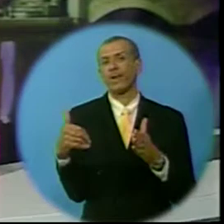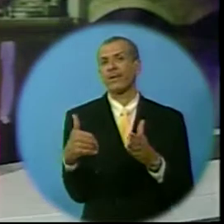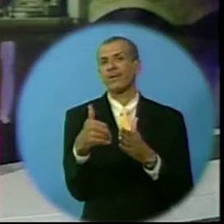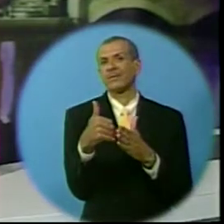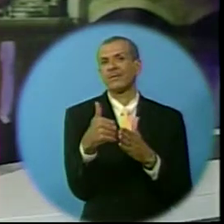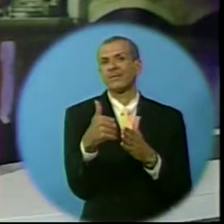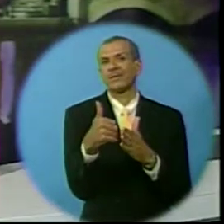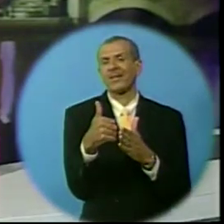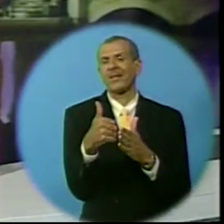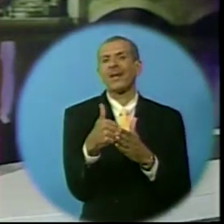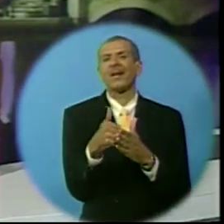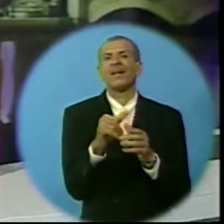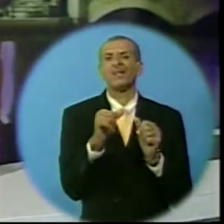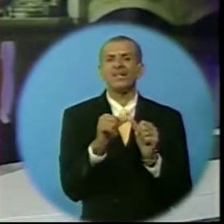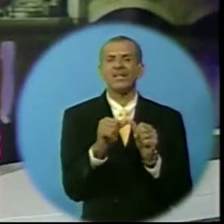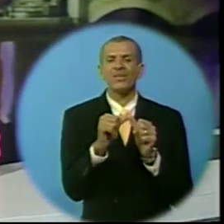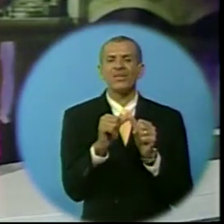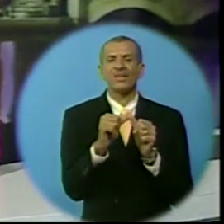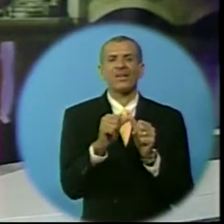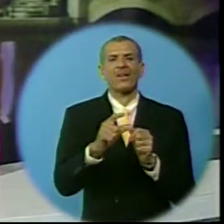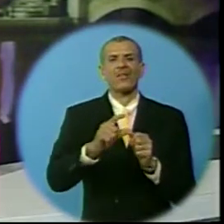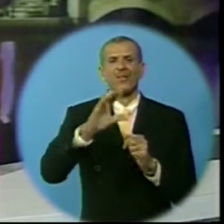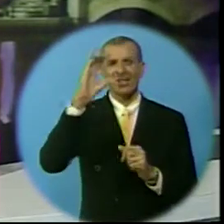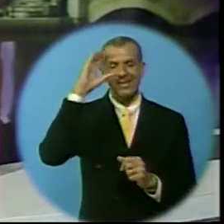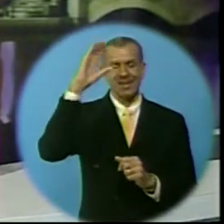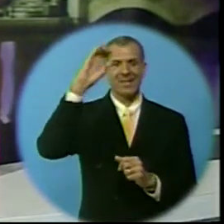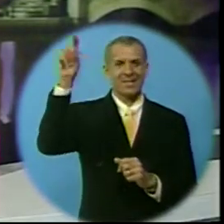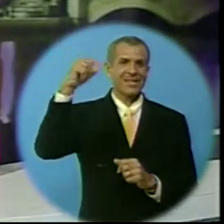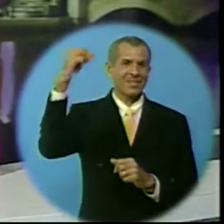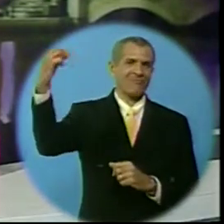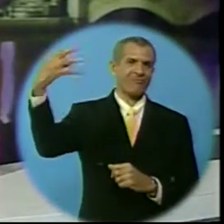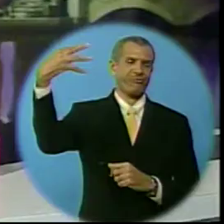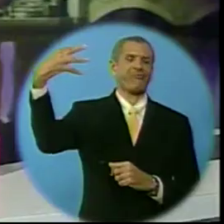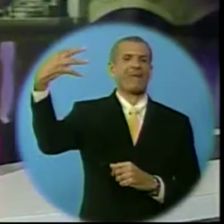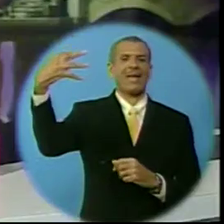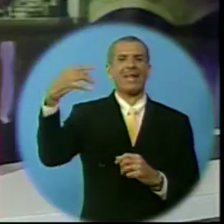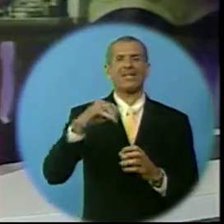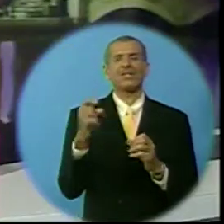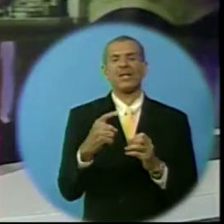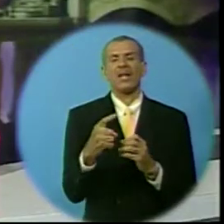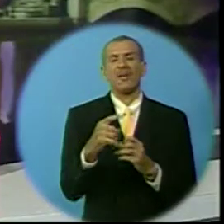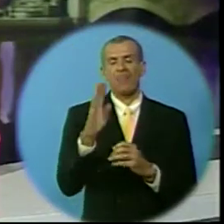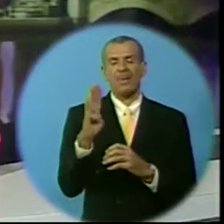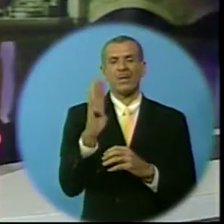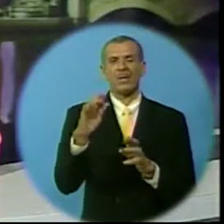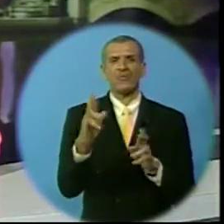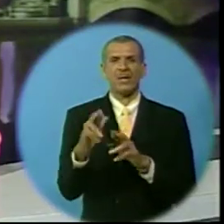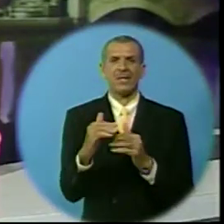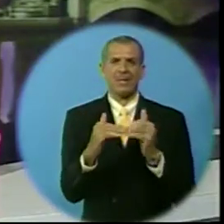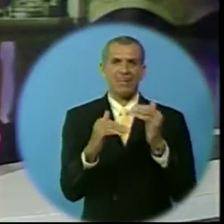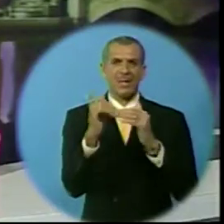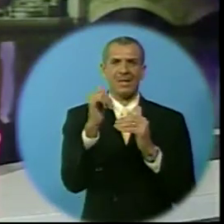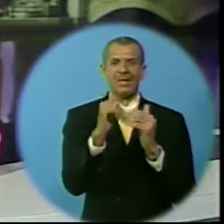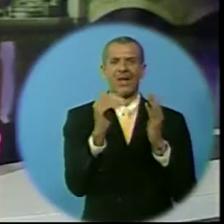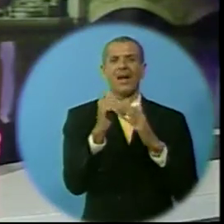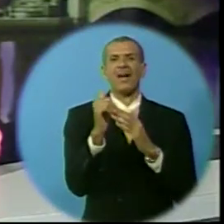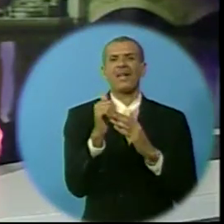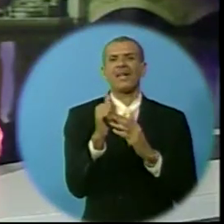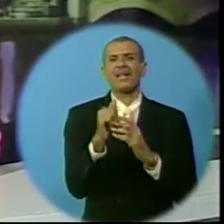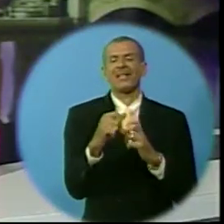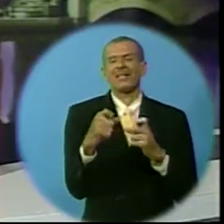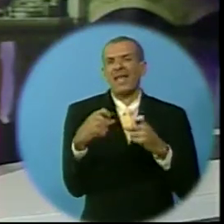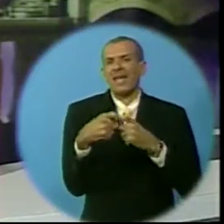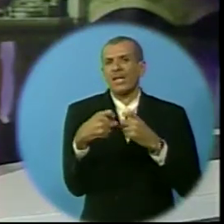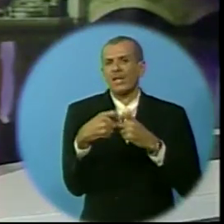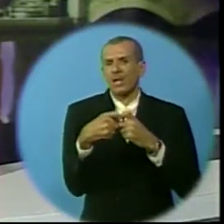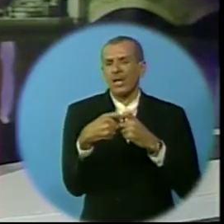consistent year-round access to the sun's energy, Barbados is well positioned to build on its current exploits in renewable energy.